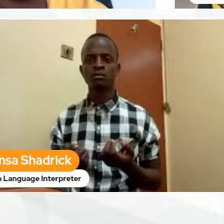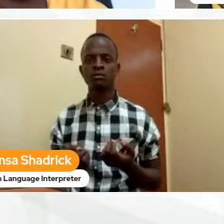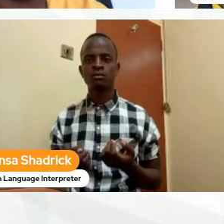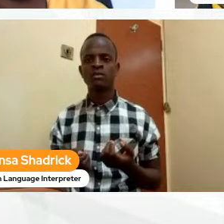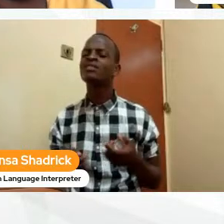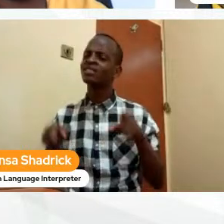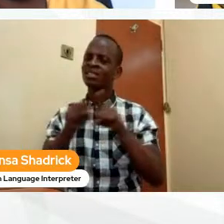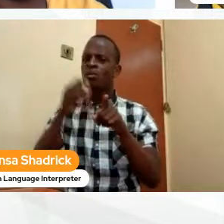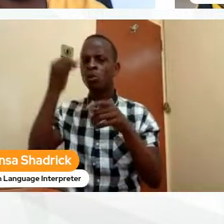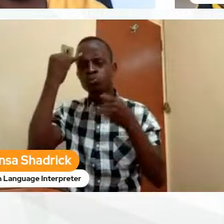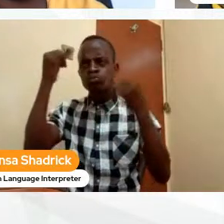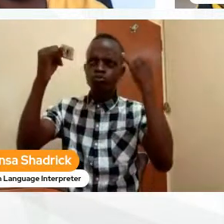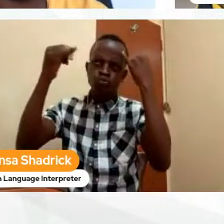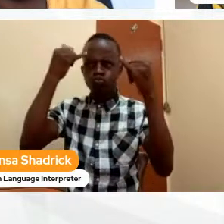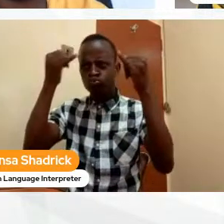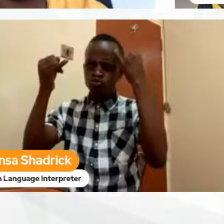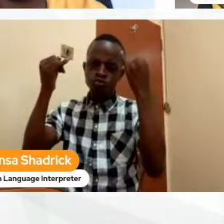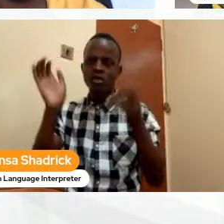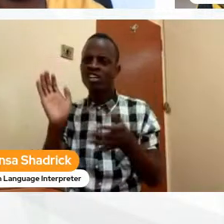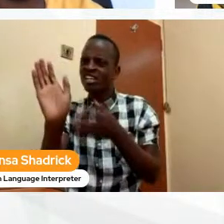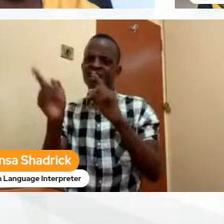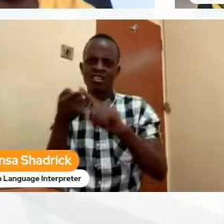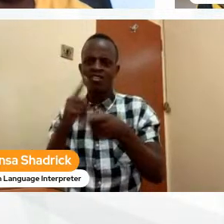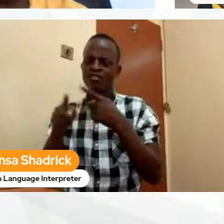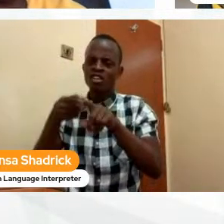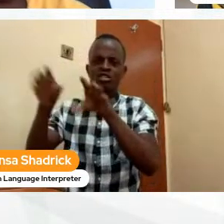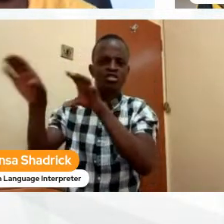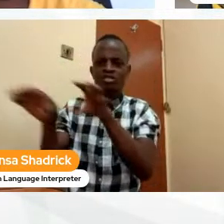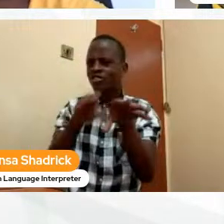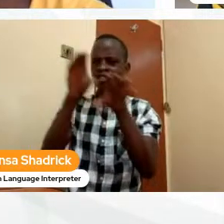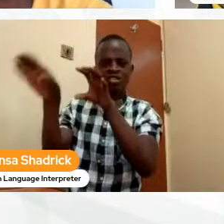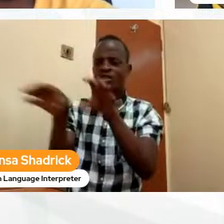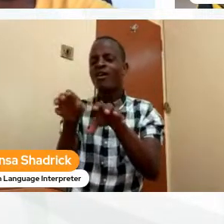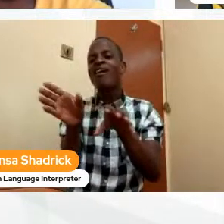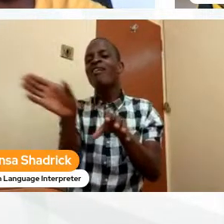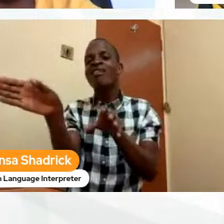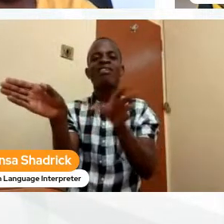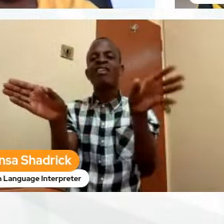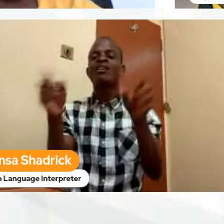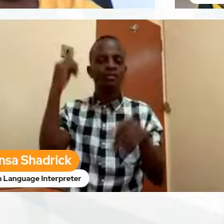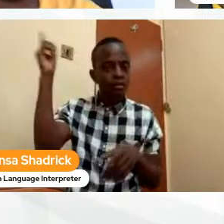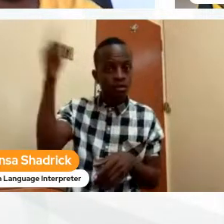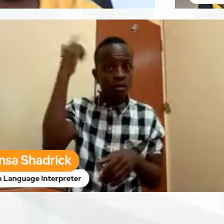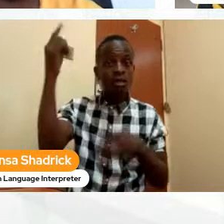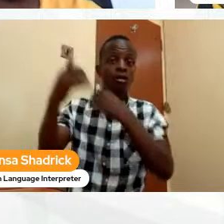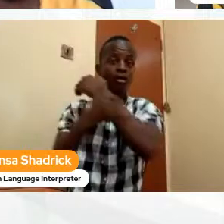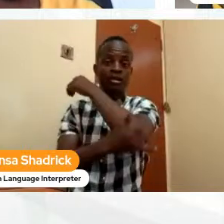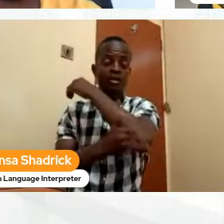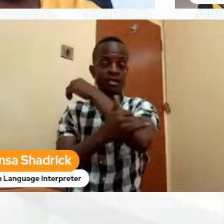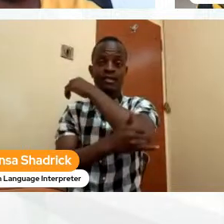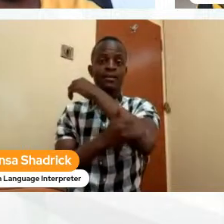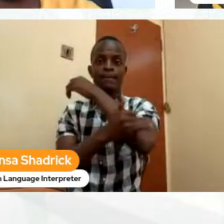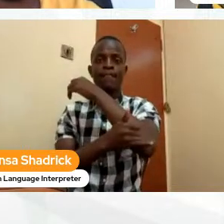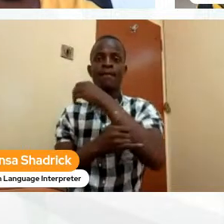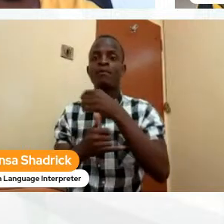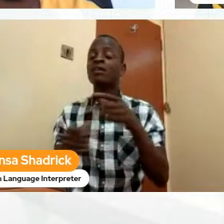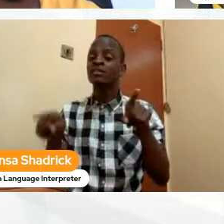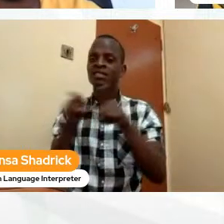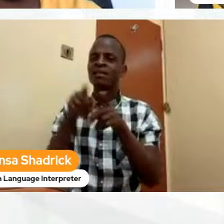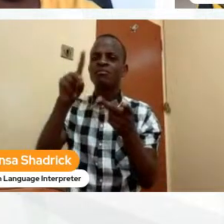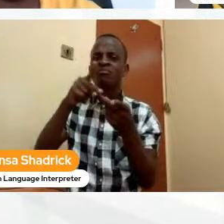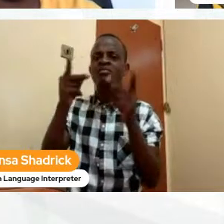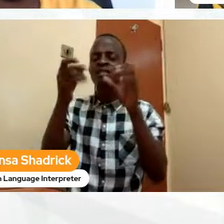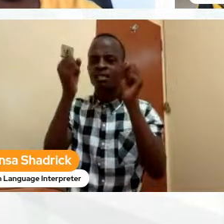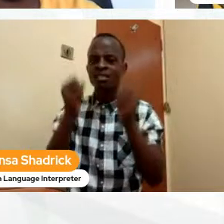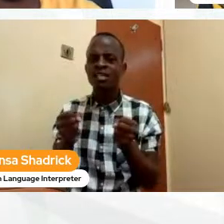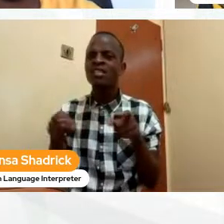that your colleagues are doing in different locations within the country and within the region. For partners, we have